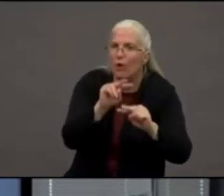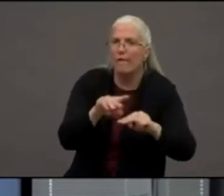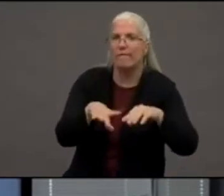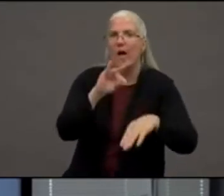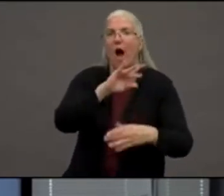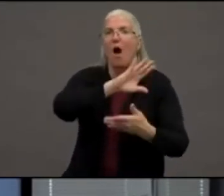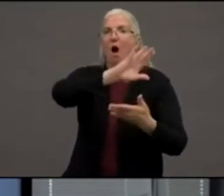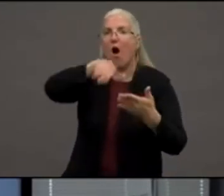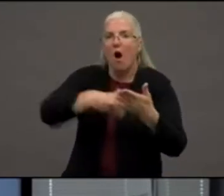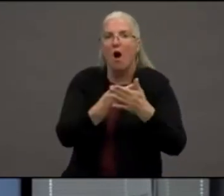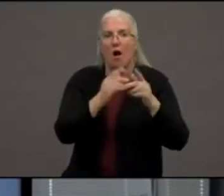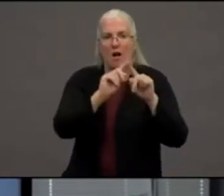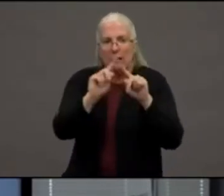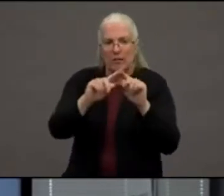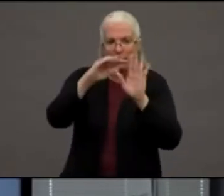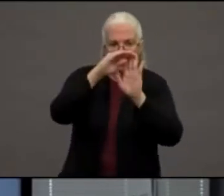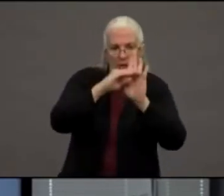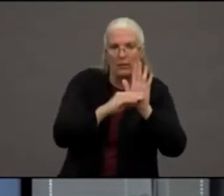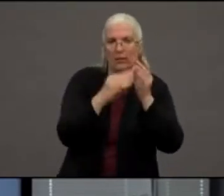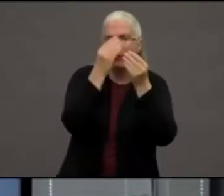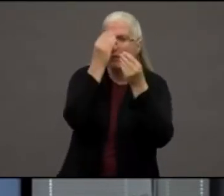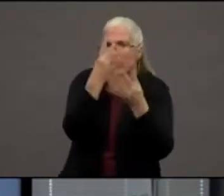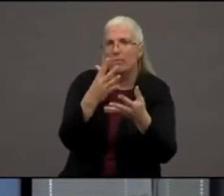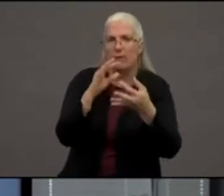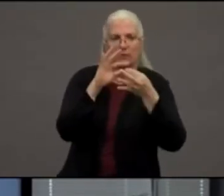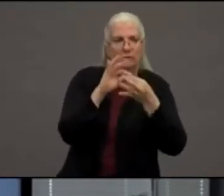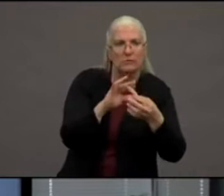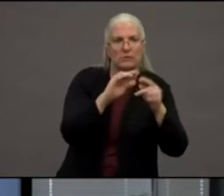reopening? Yeah, so businesses should go to